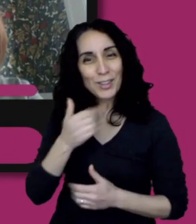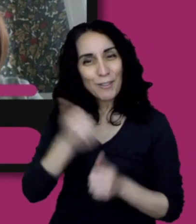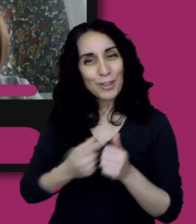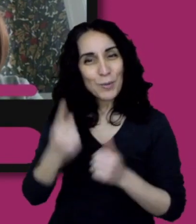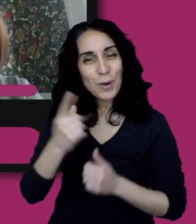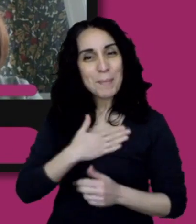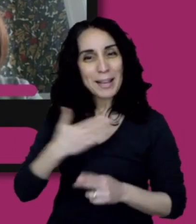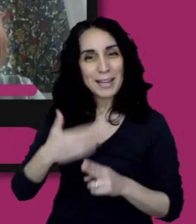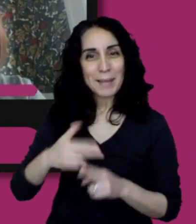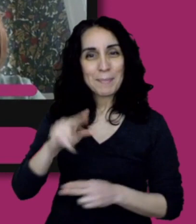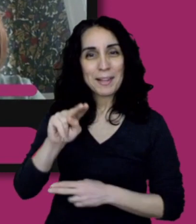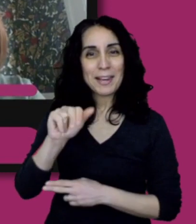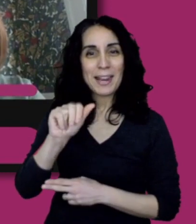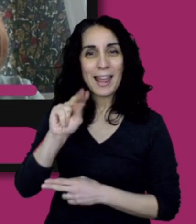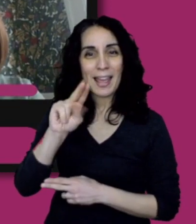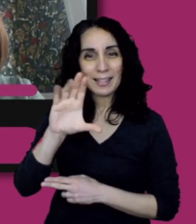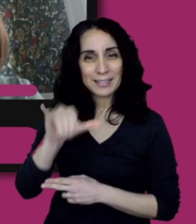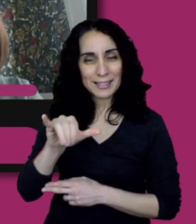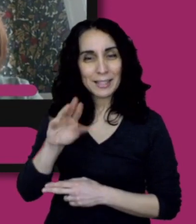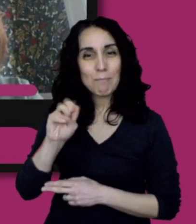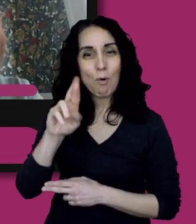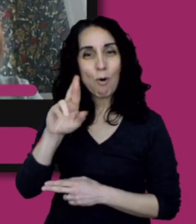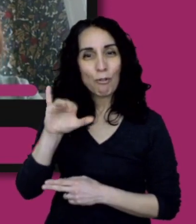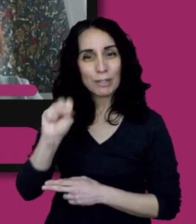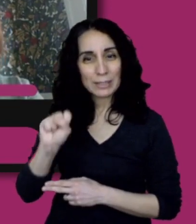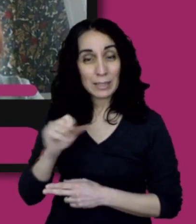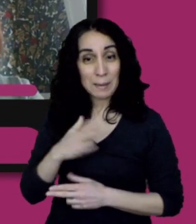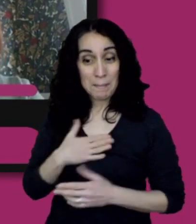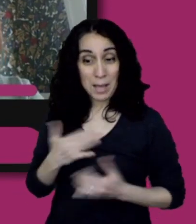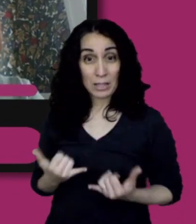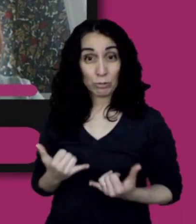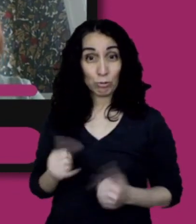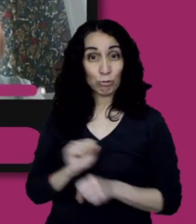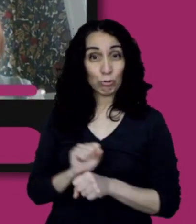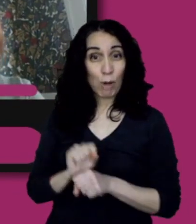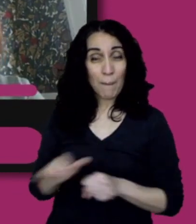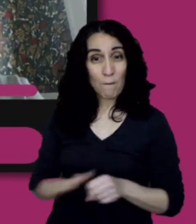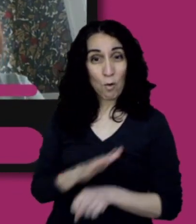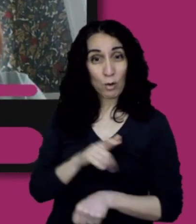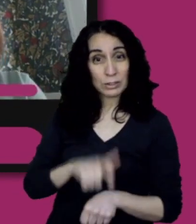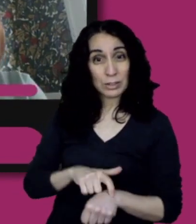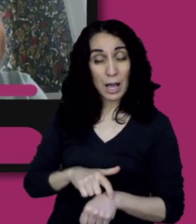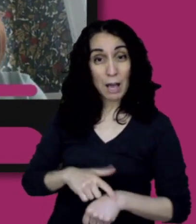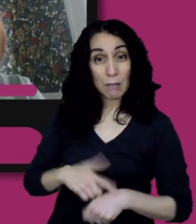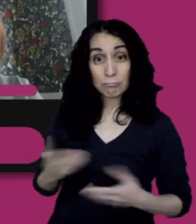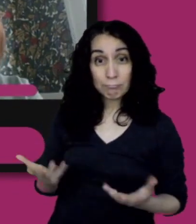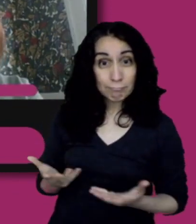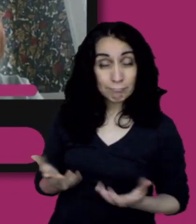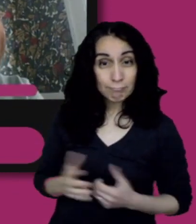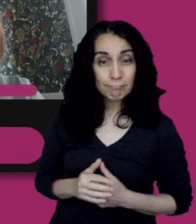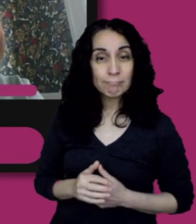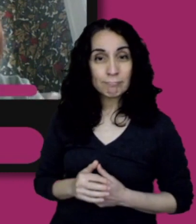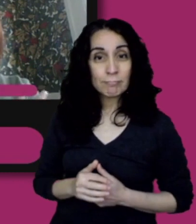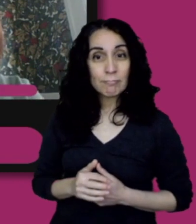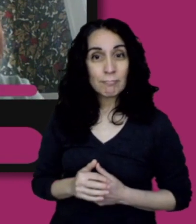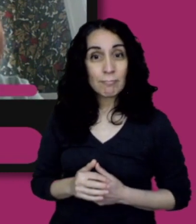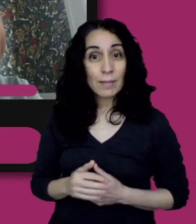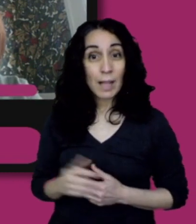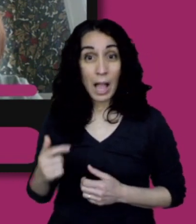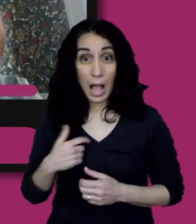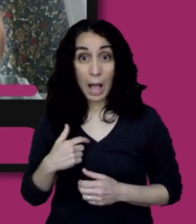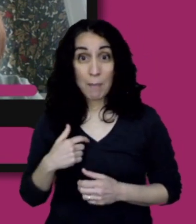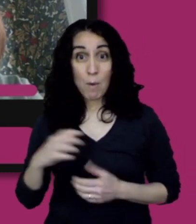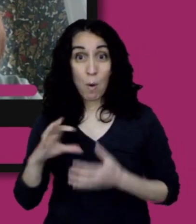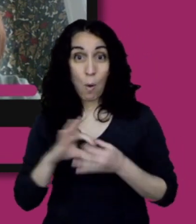Hi, everybody. My name's Nancy Morris. My current position,